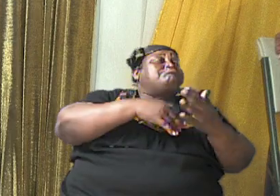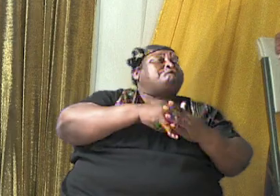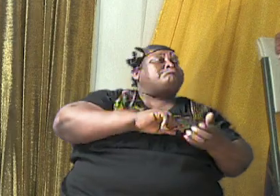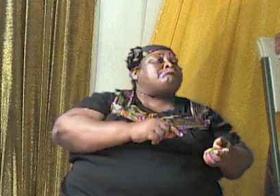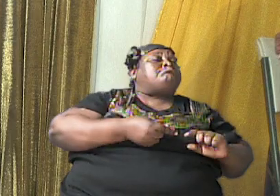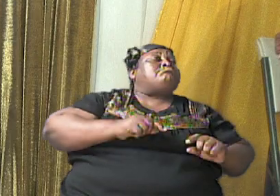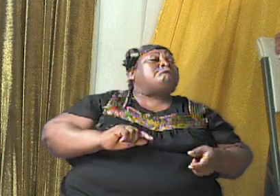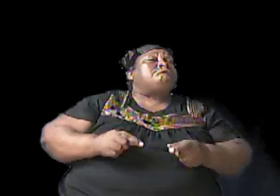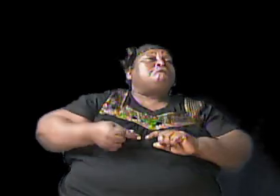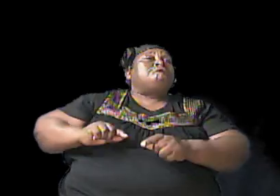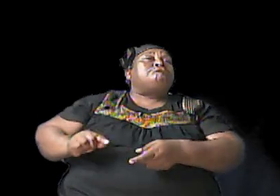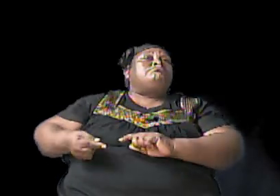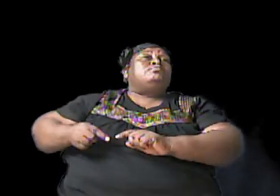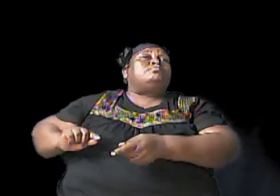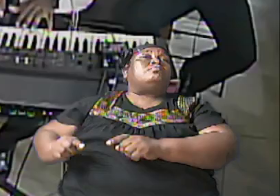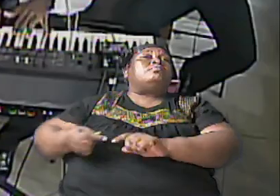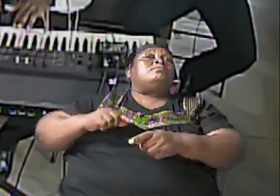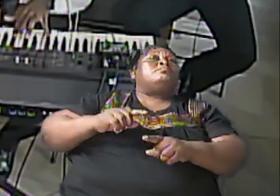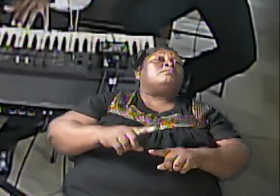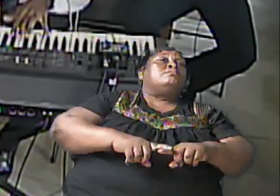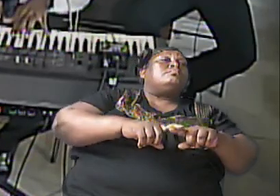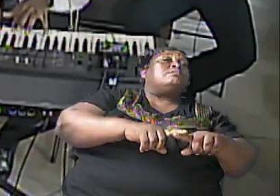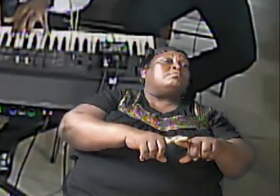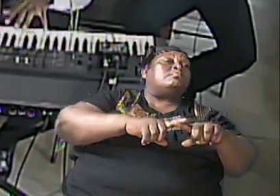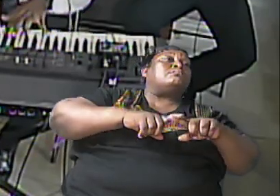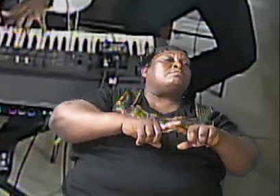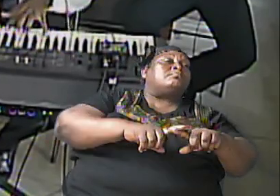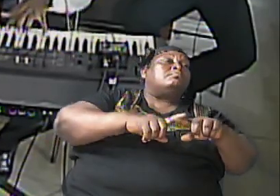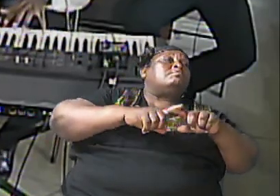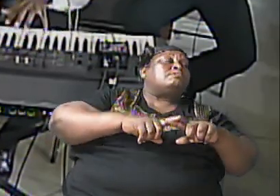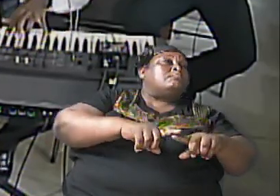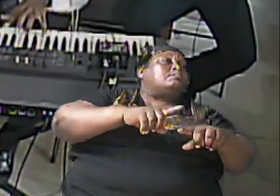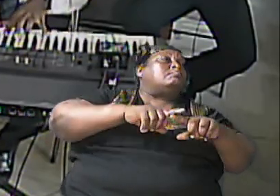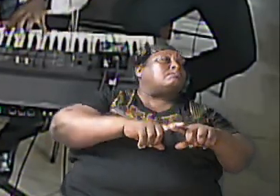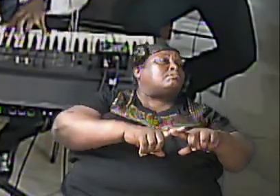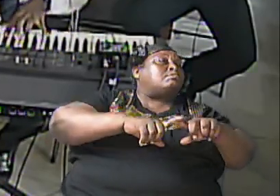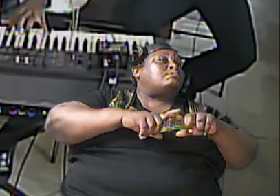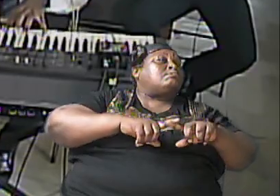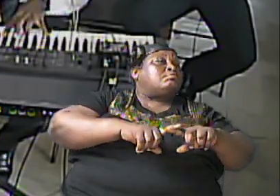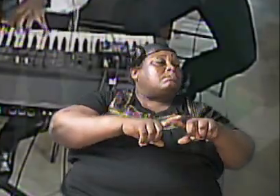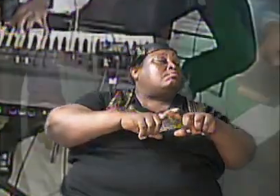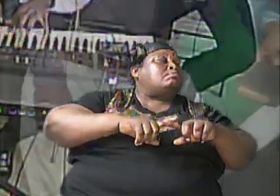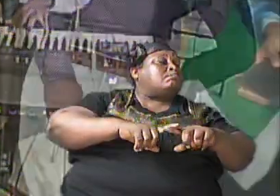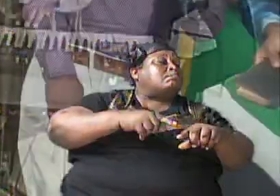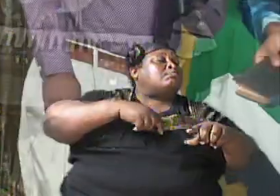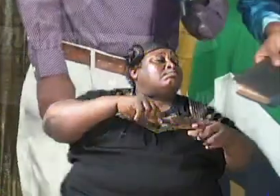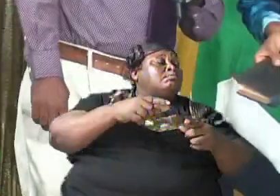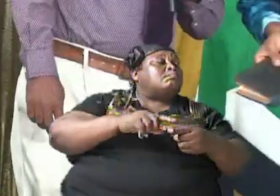From all I love, live, live, live.